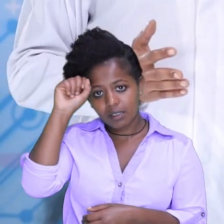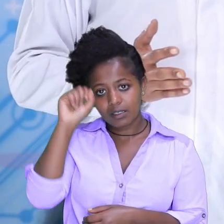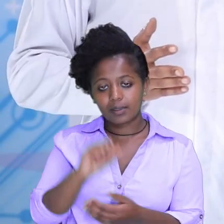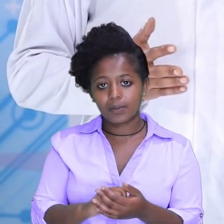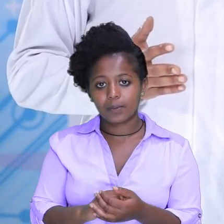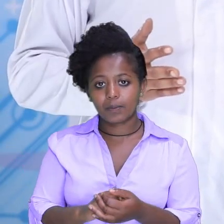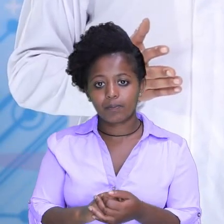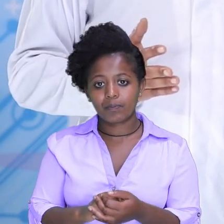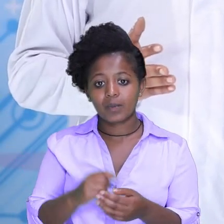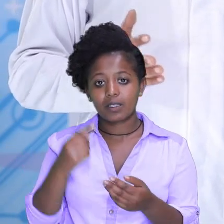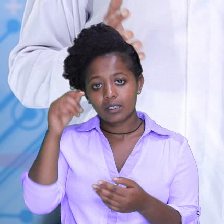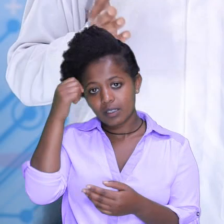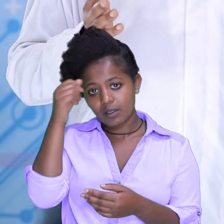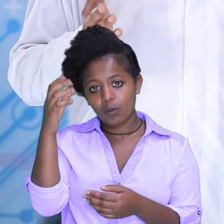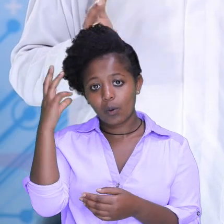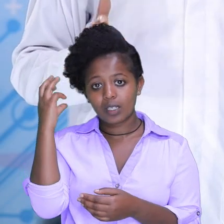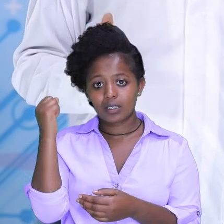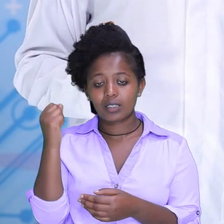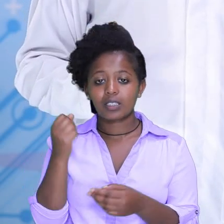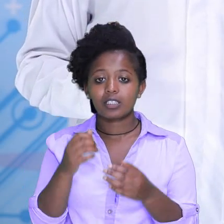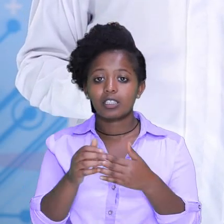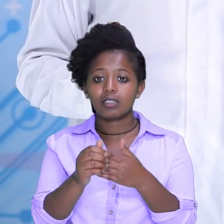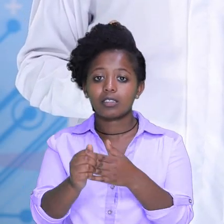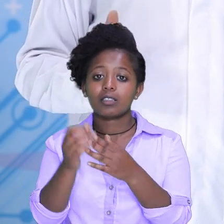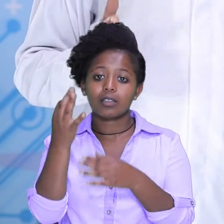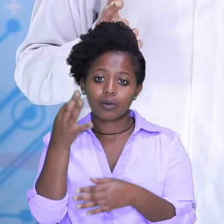Stalin, he was the leader of